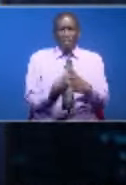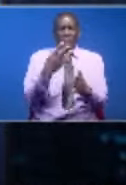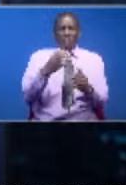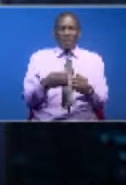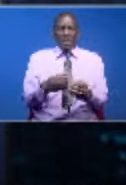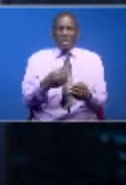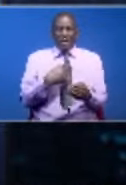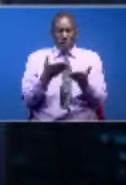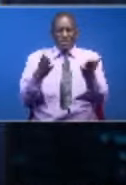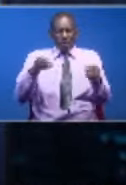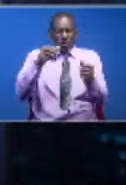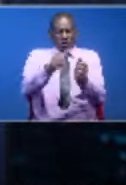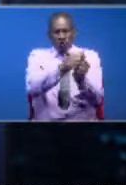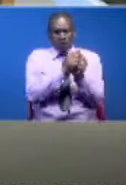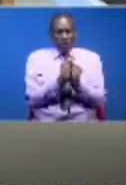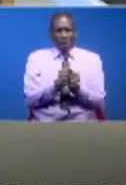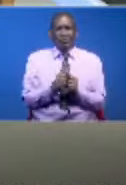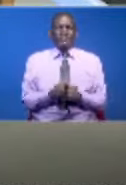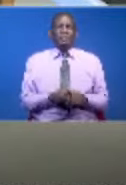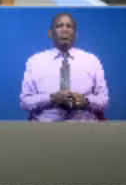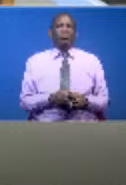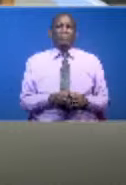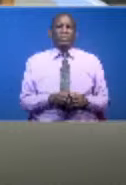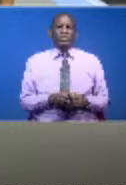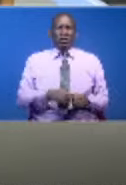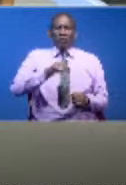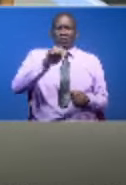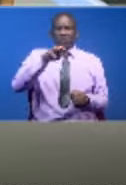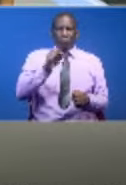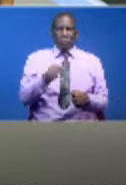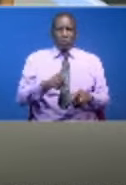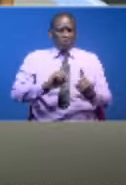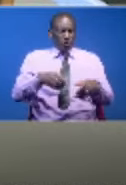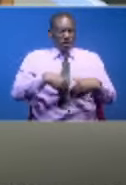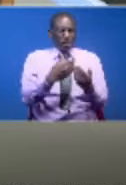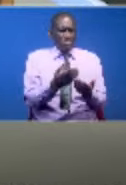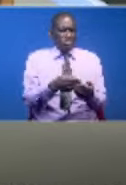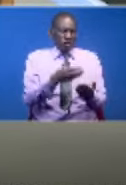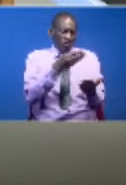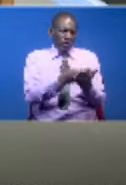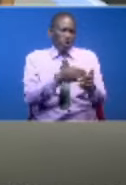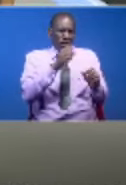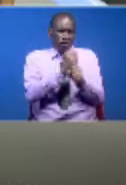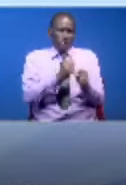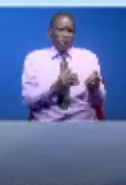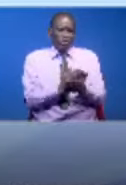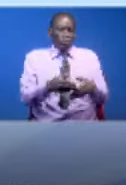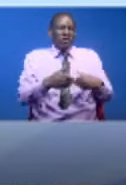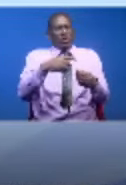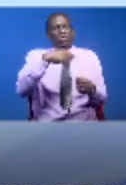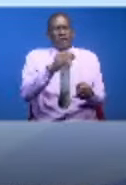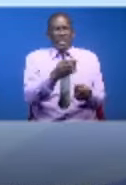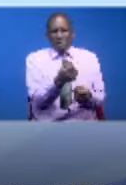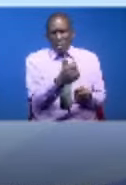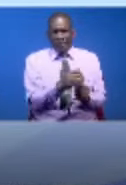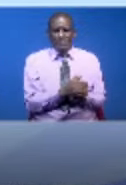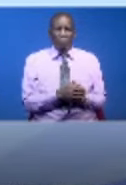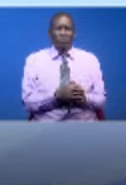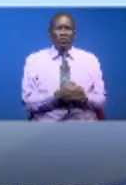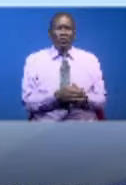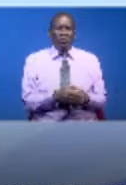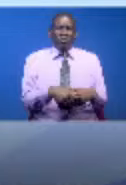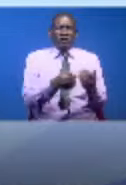instruments together to make them long term. Yeah. James, I know you don't give concessional financing, but how do you ensure you're giving the right capital? Yes, and